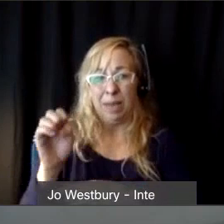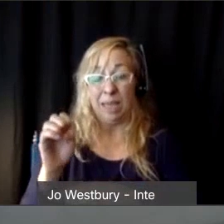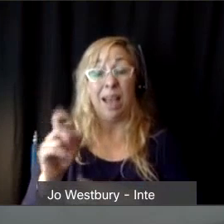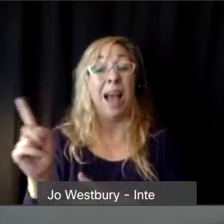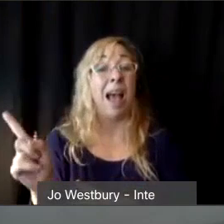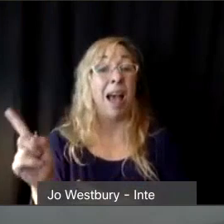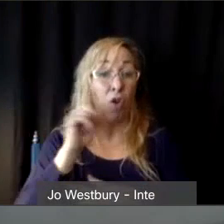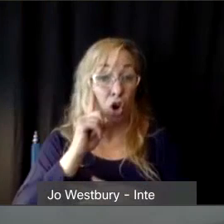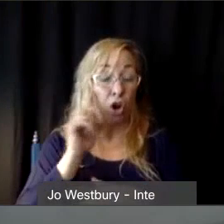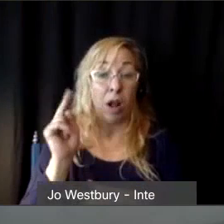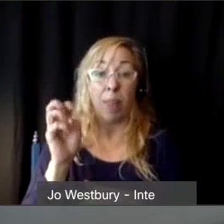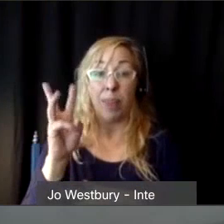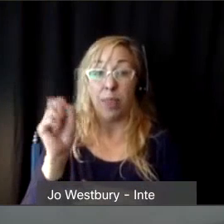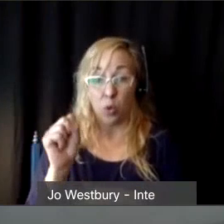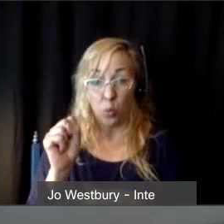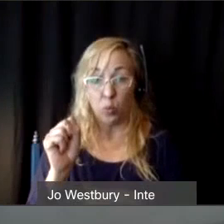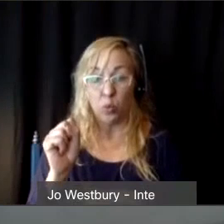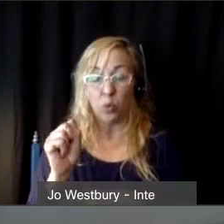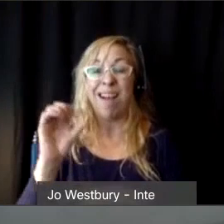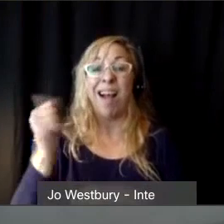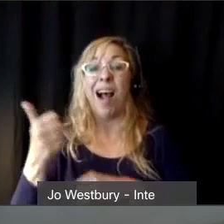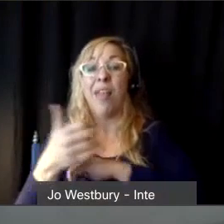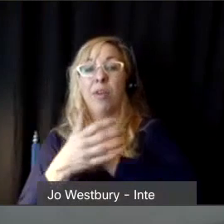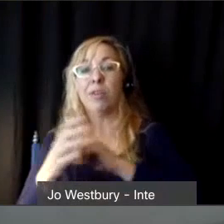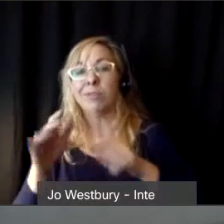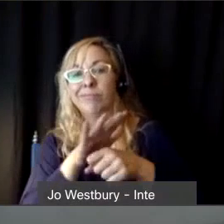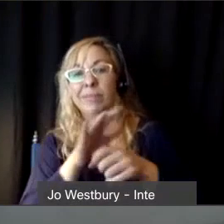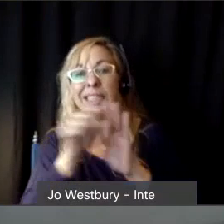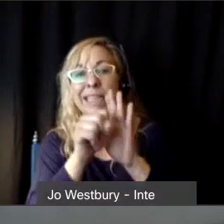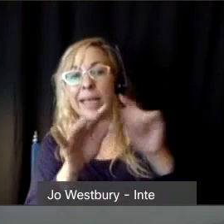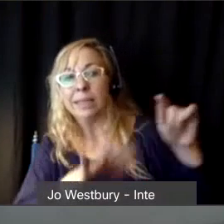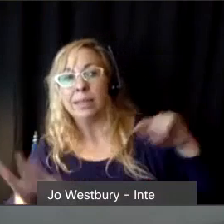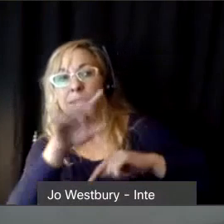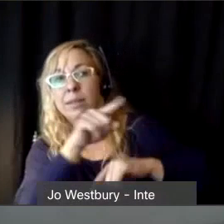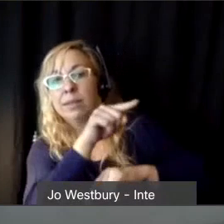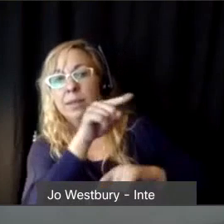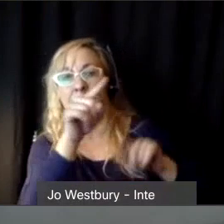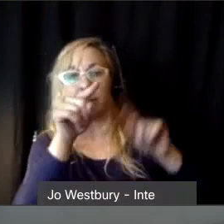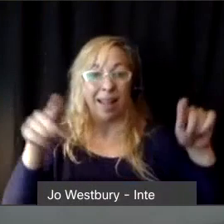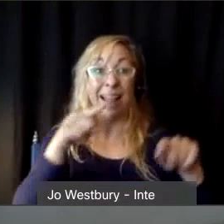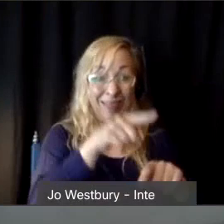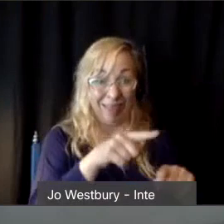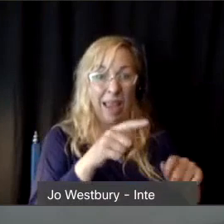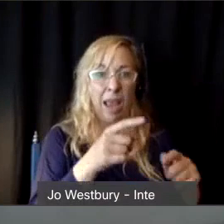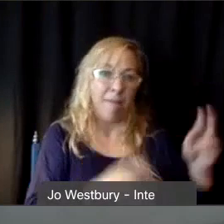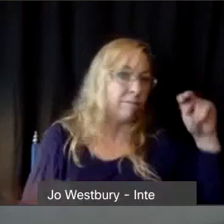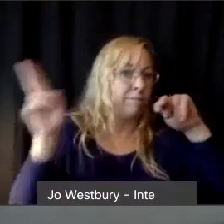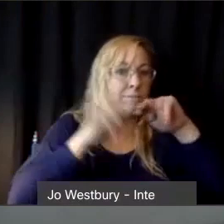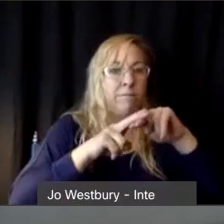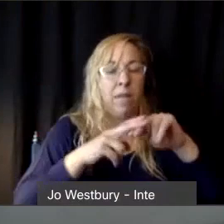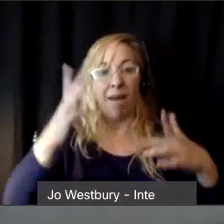shortage because we're seeing spikes in other parts of the country. But at this time, we are not hearing that there's a shortage of PPE.